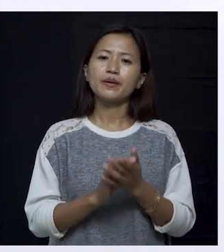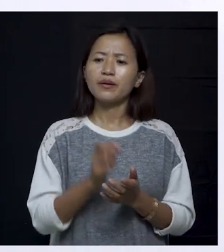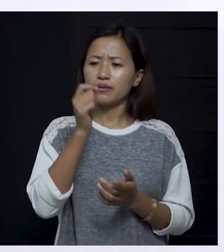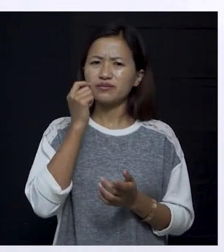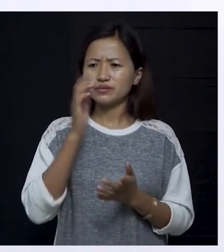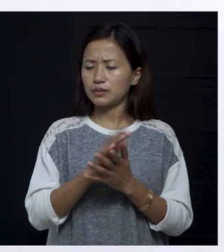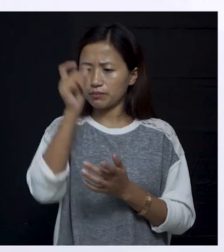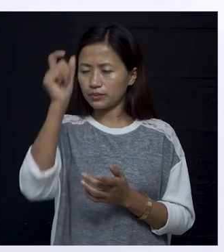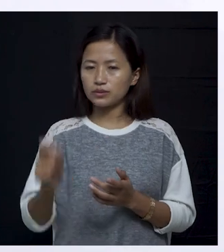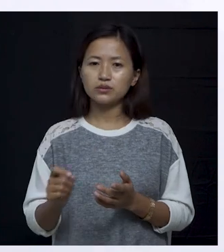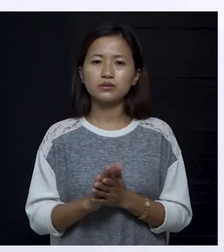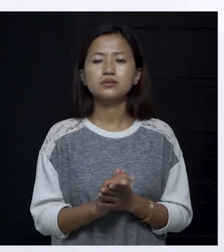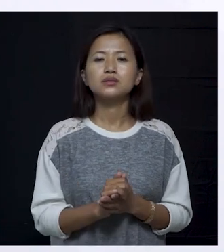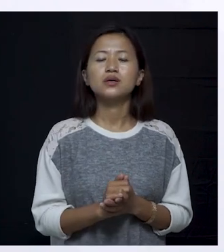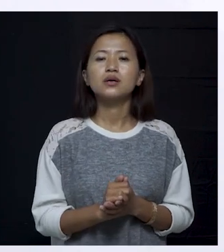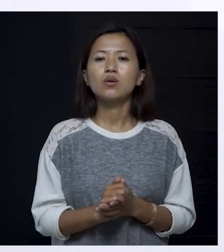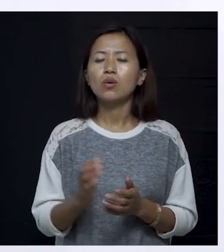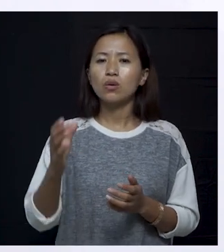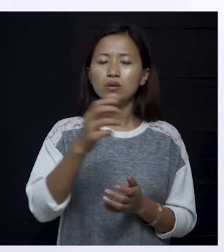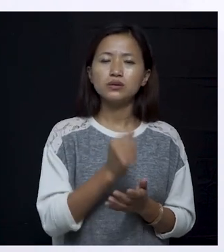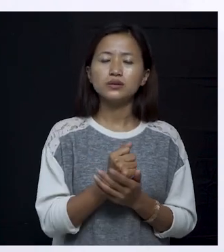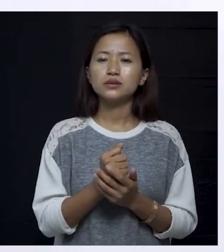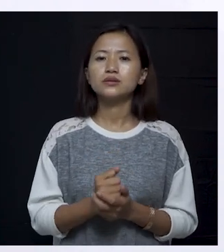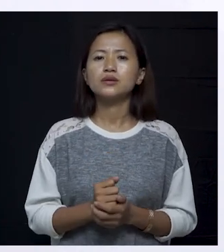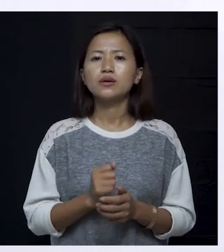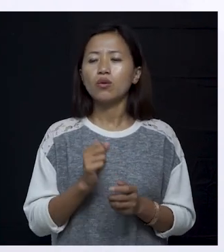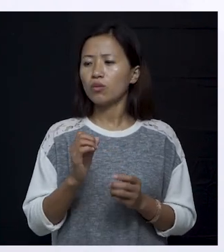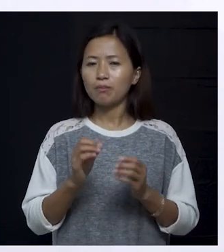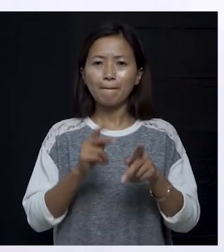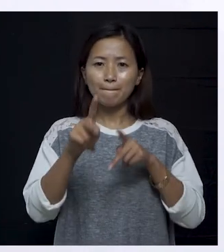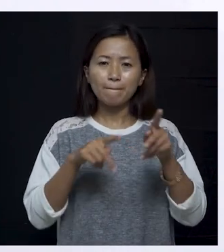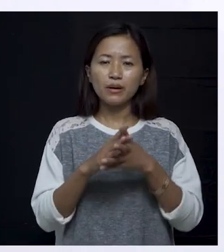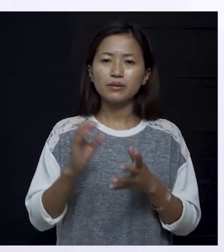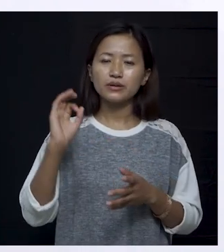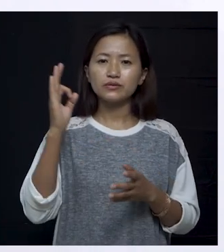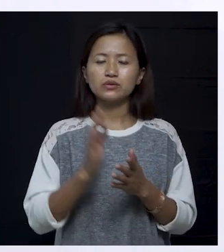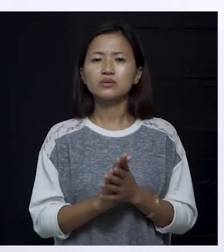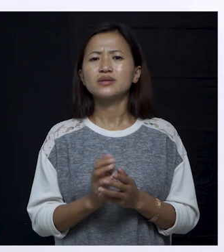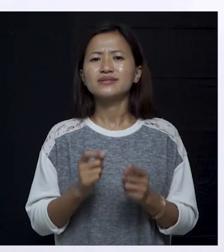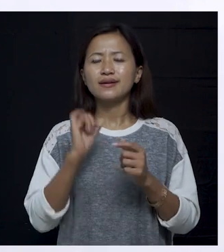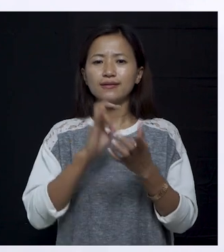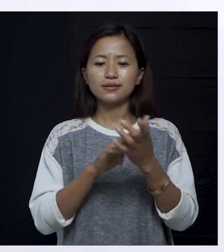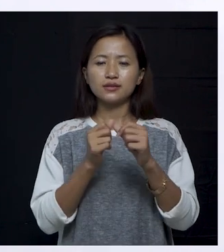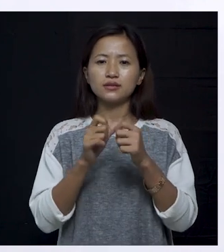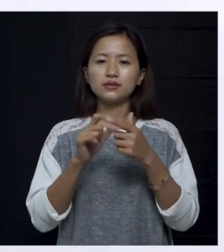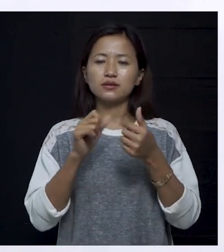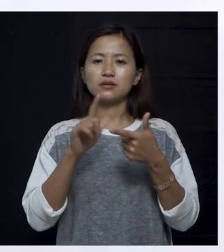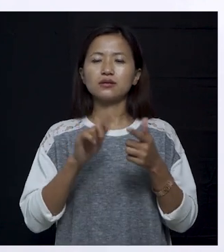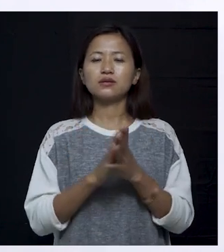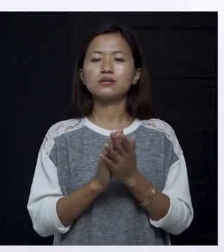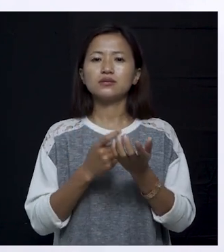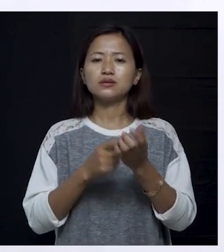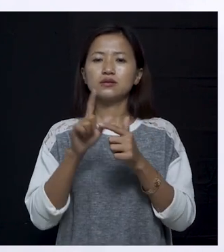a person holding a public office is commanded to perform his legal duty. If you are working in office